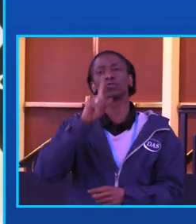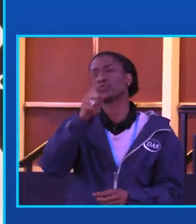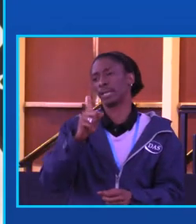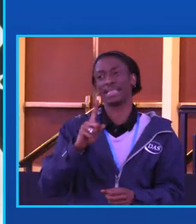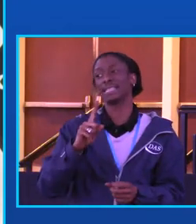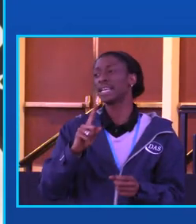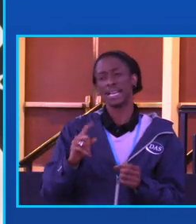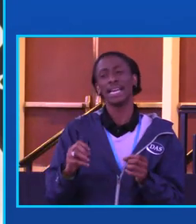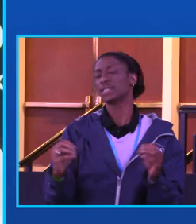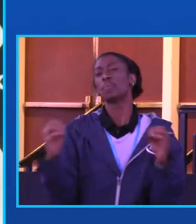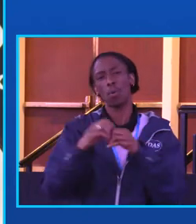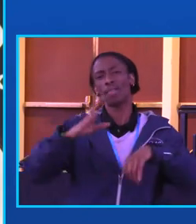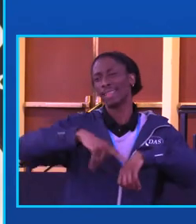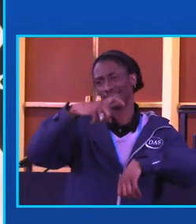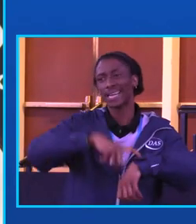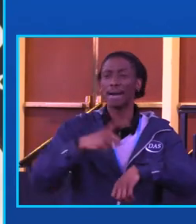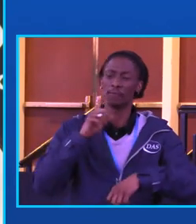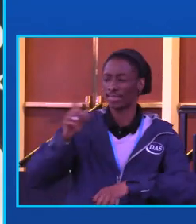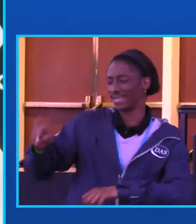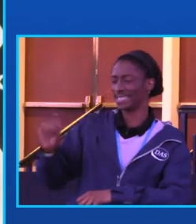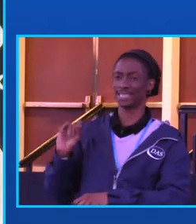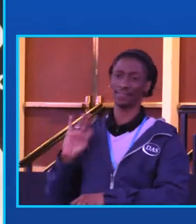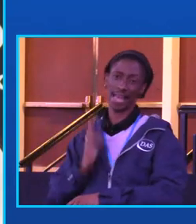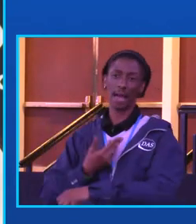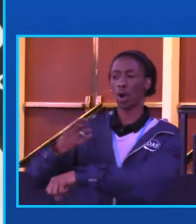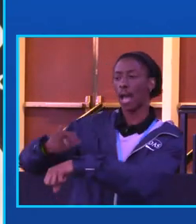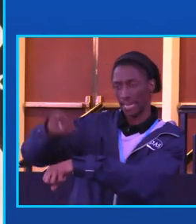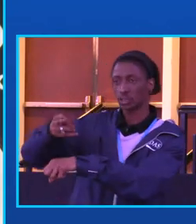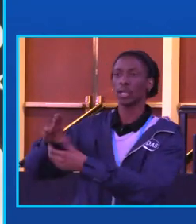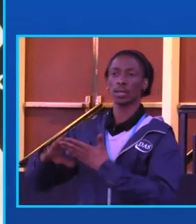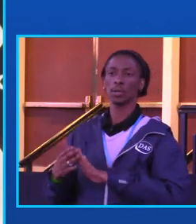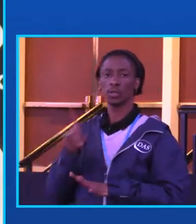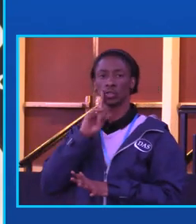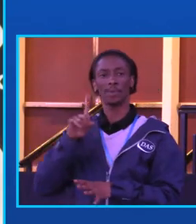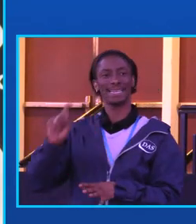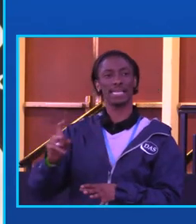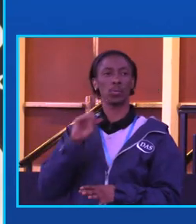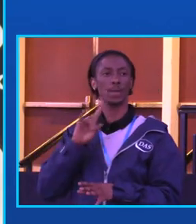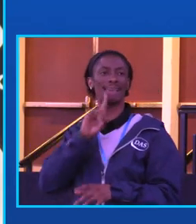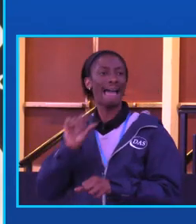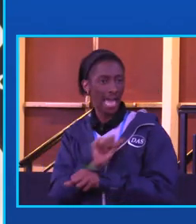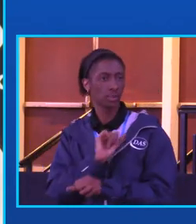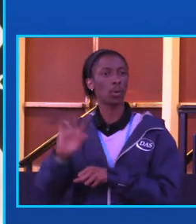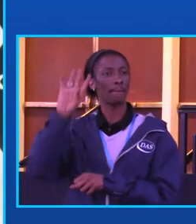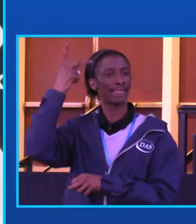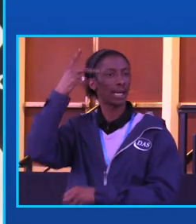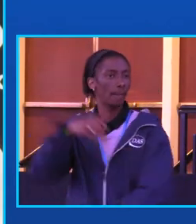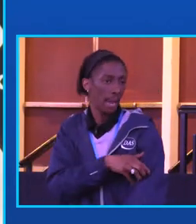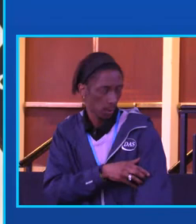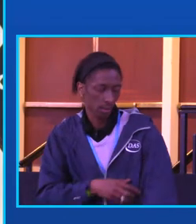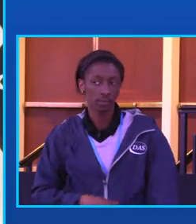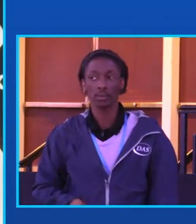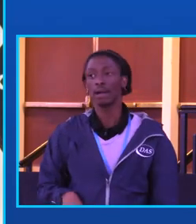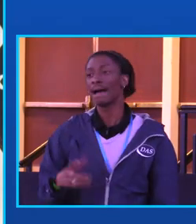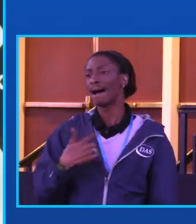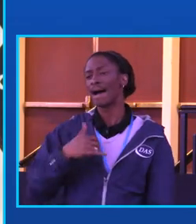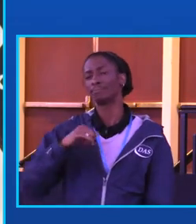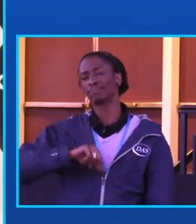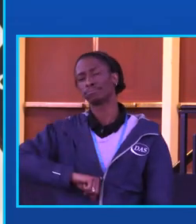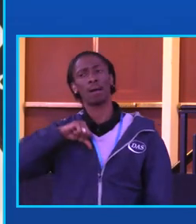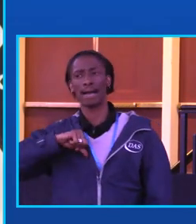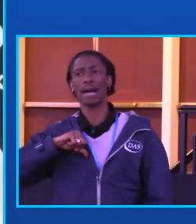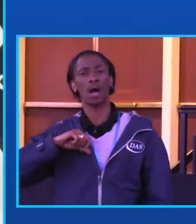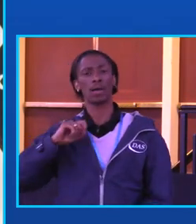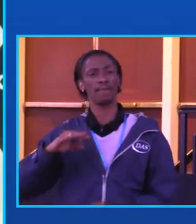beyond time for the needs of our Haitian community to be met with actualized political power. I'm incredibly proud of the steps we've taken